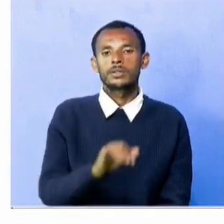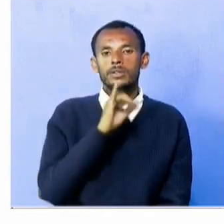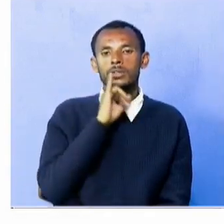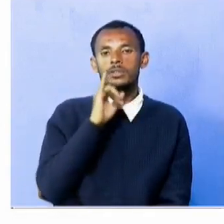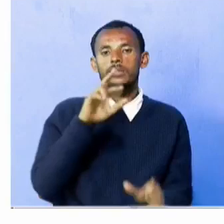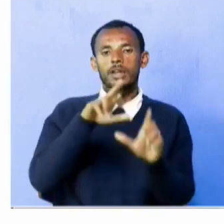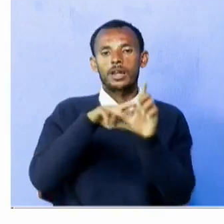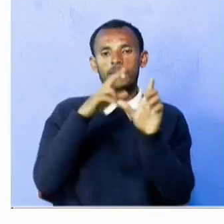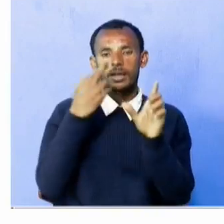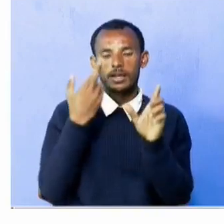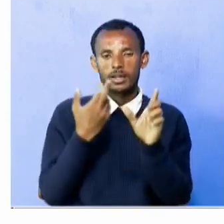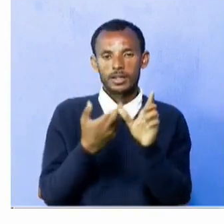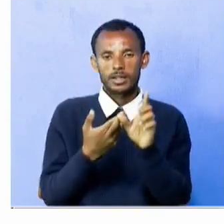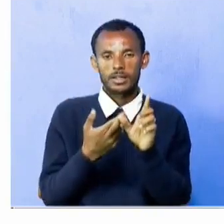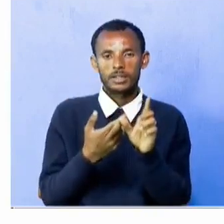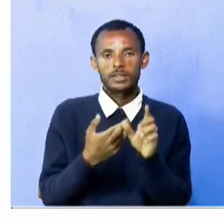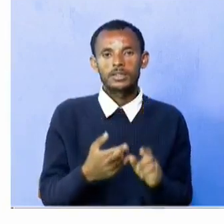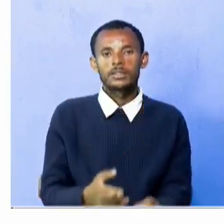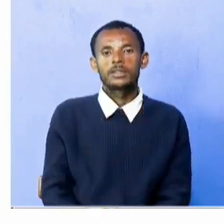right angle